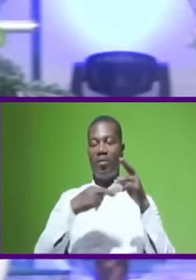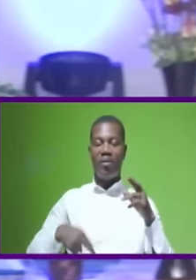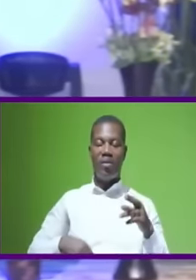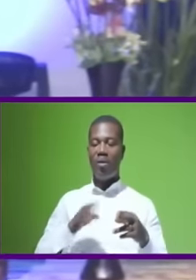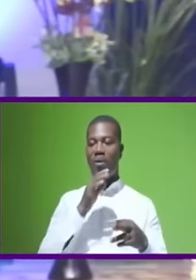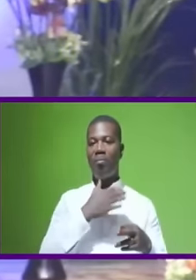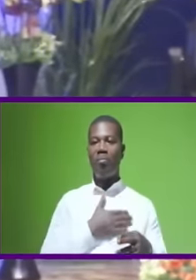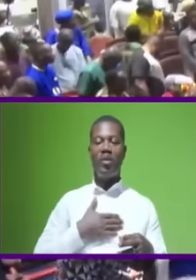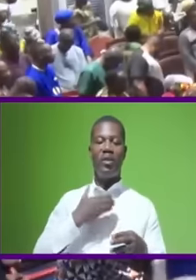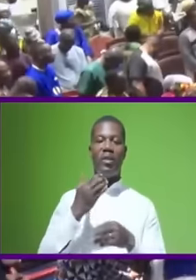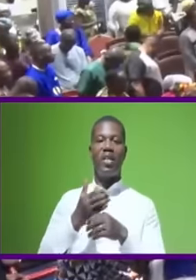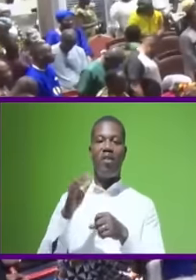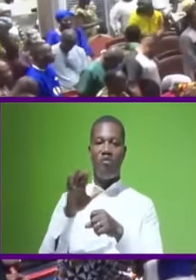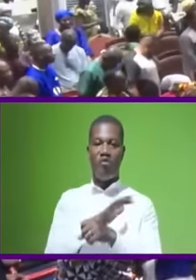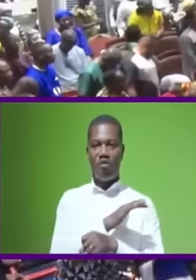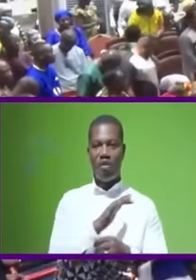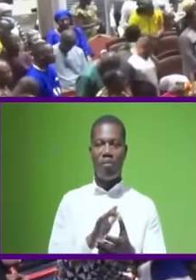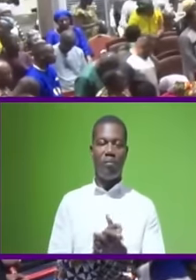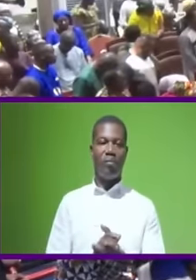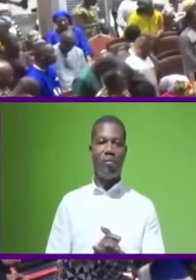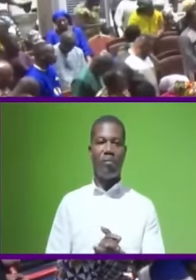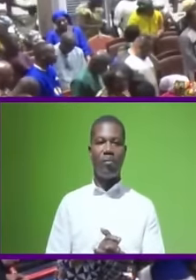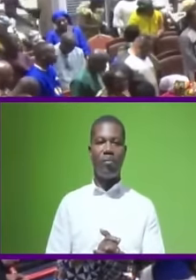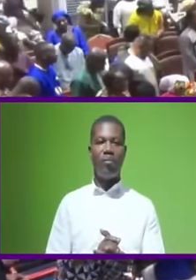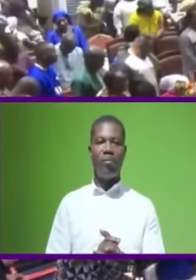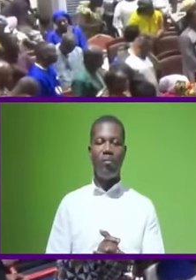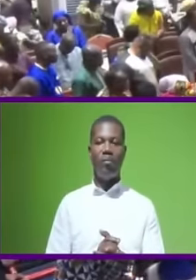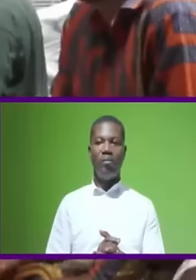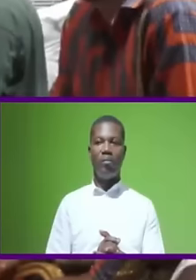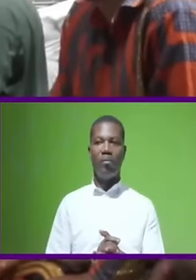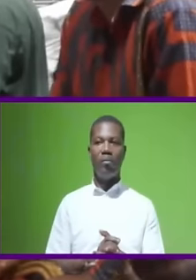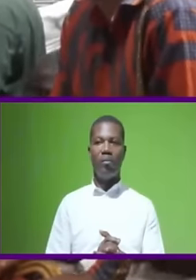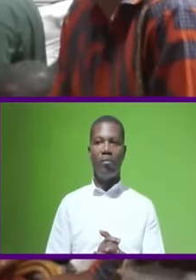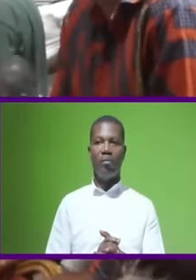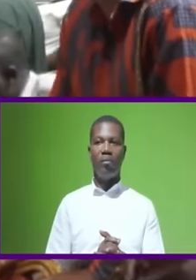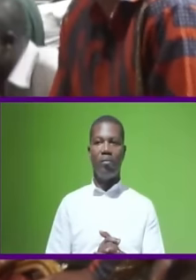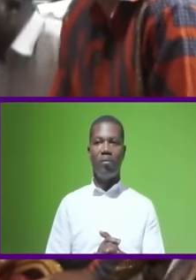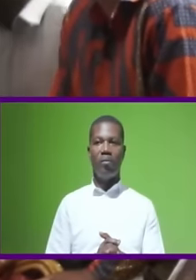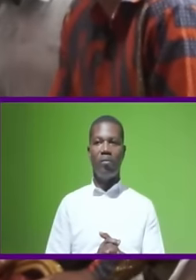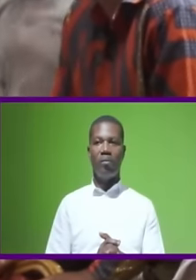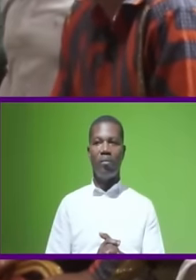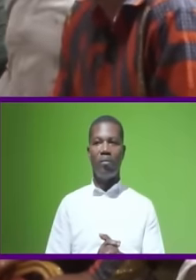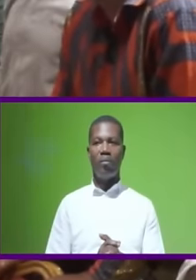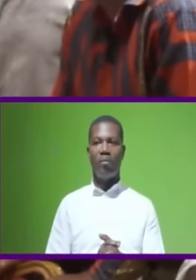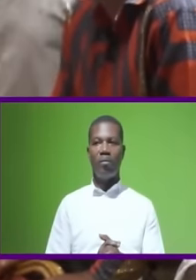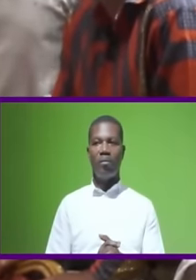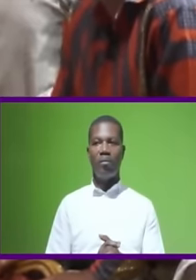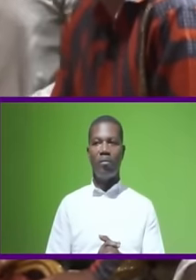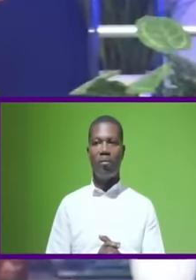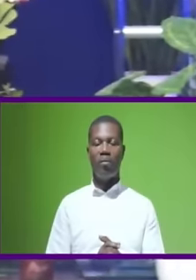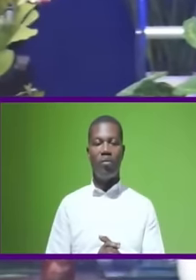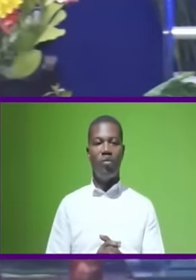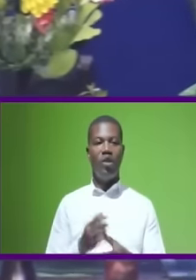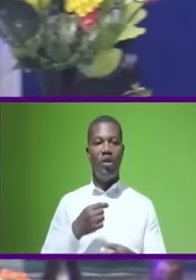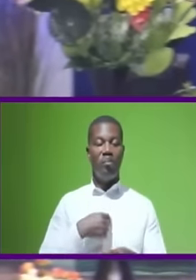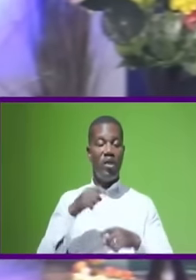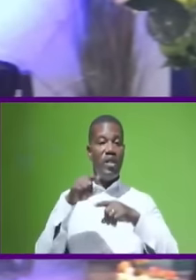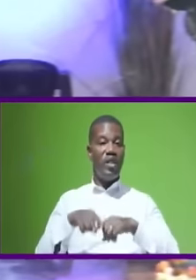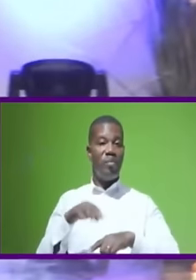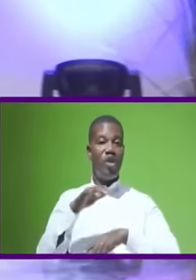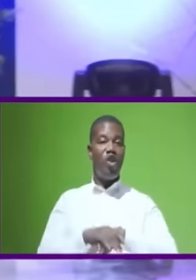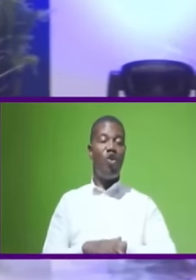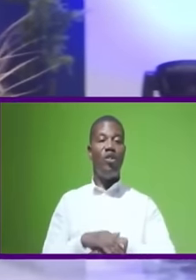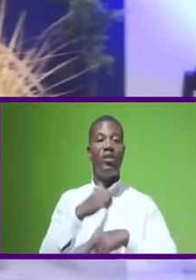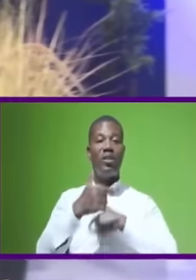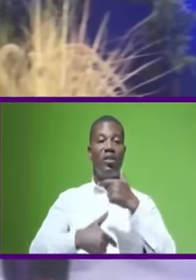the agenda that you have, that is what you have brought into the movement. To the whole world, I want you to be careful. Atumunya miyahuno mbabra